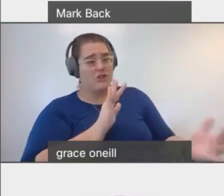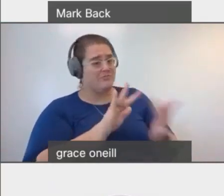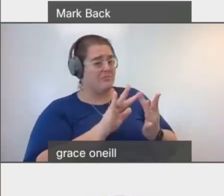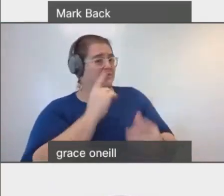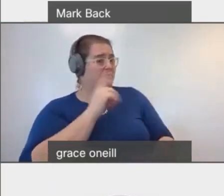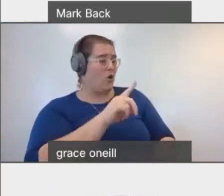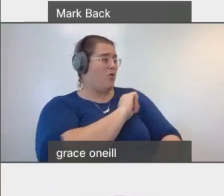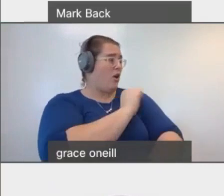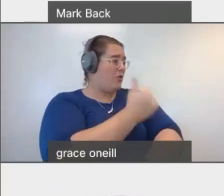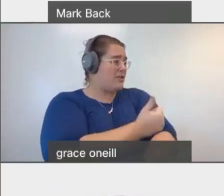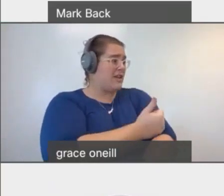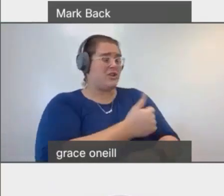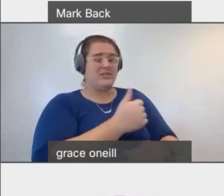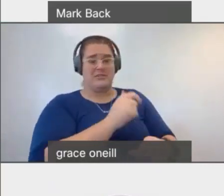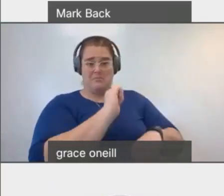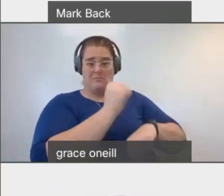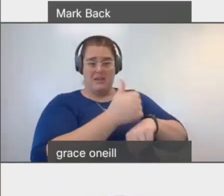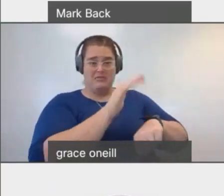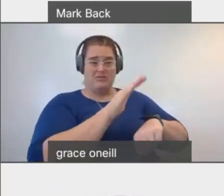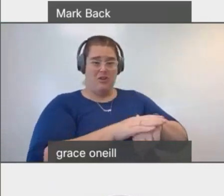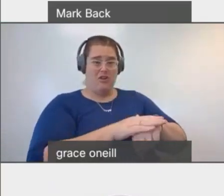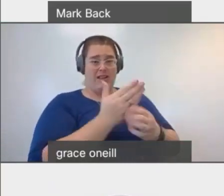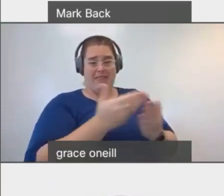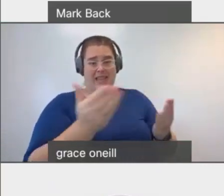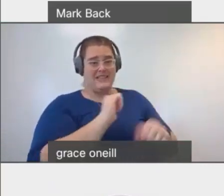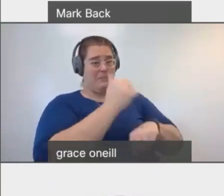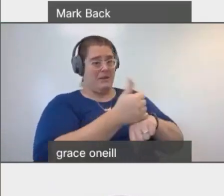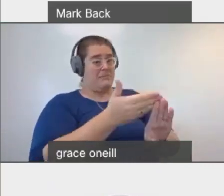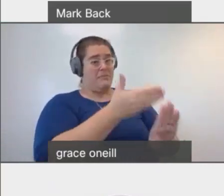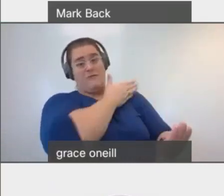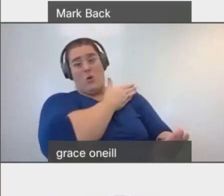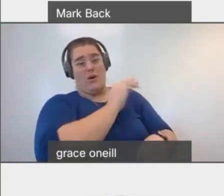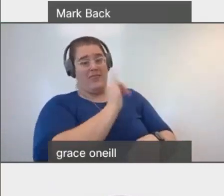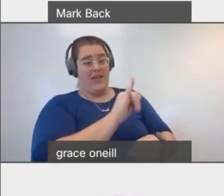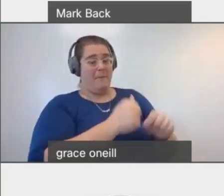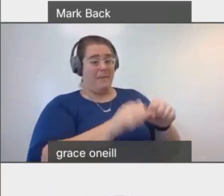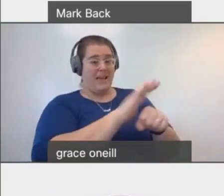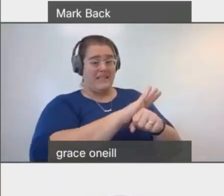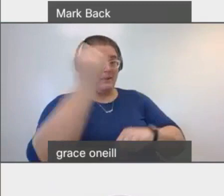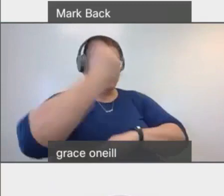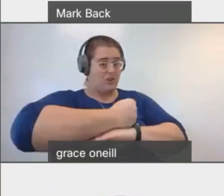to the pandemic, do they know that these requests will be coming in?